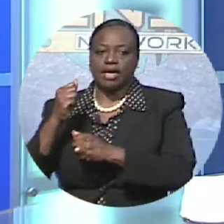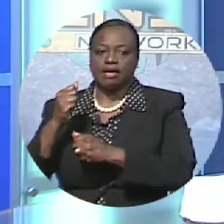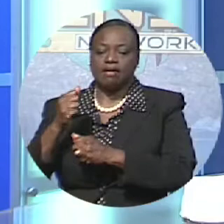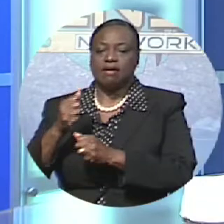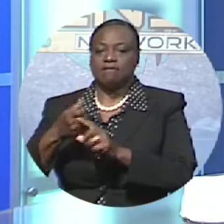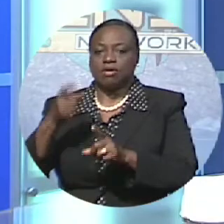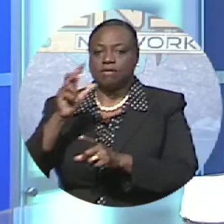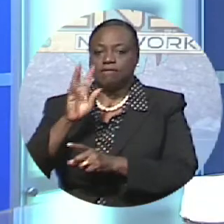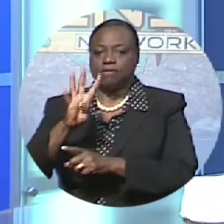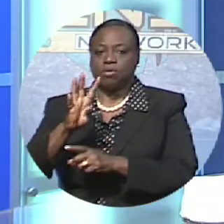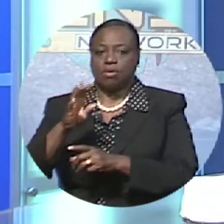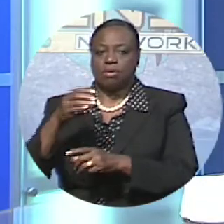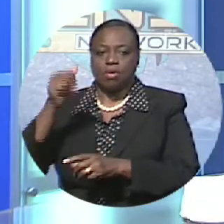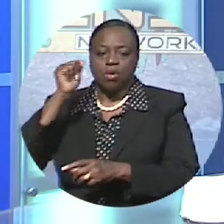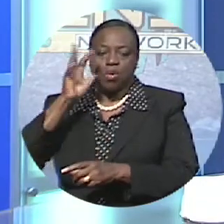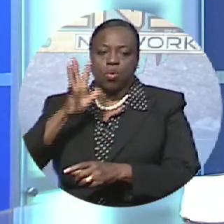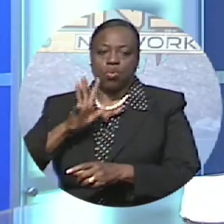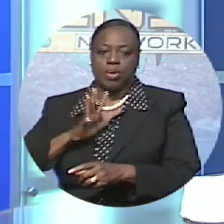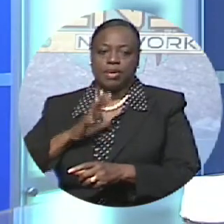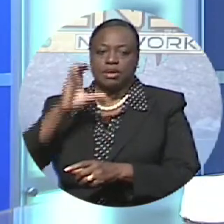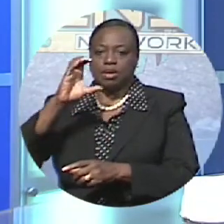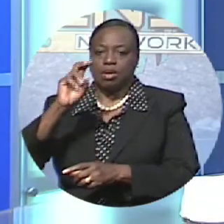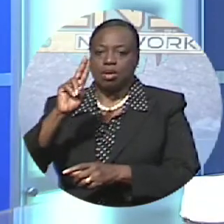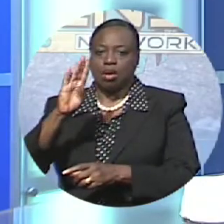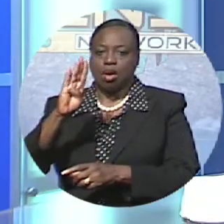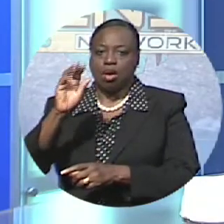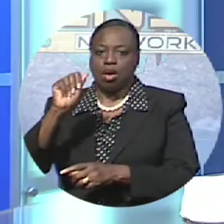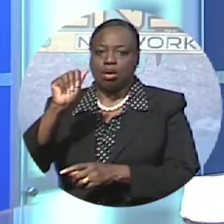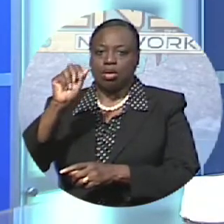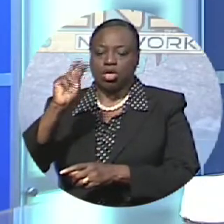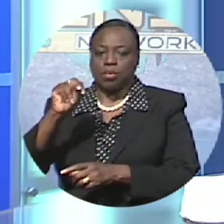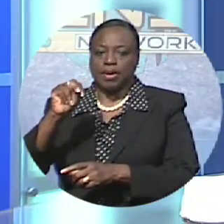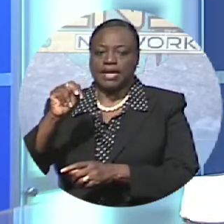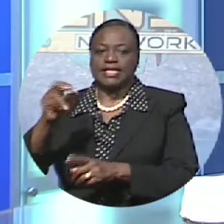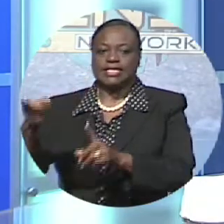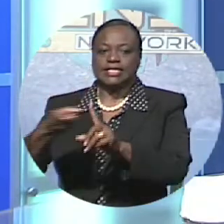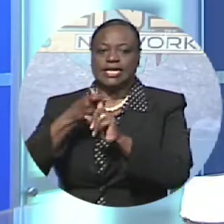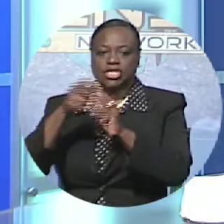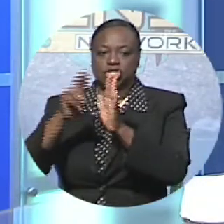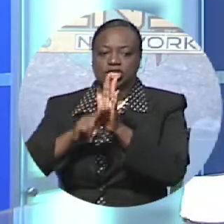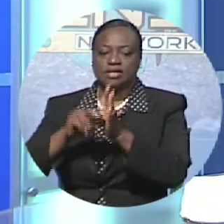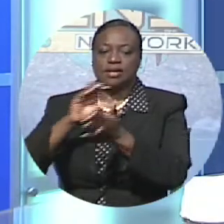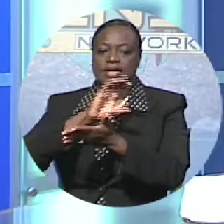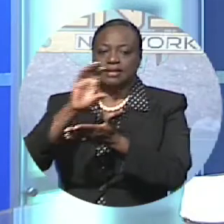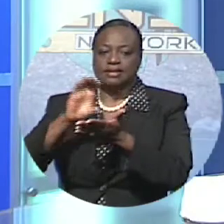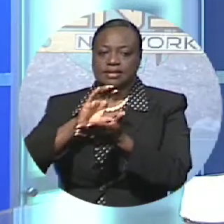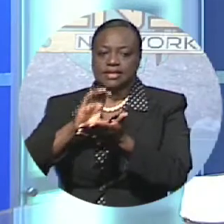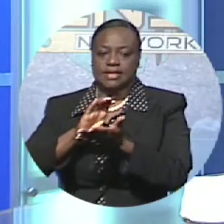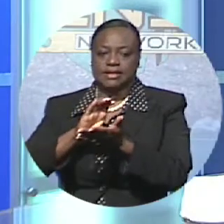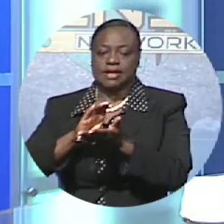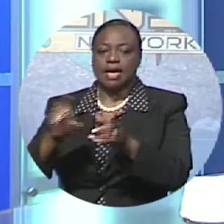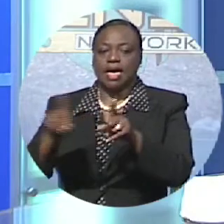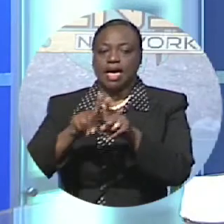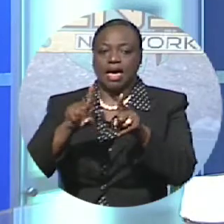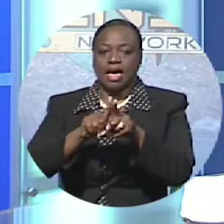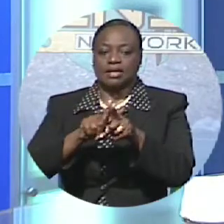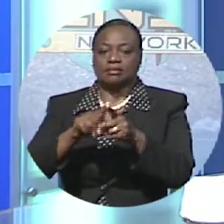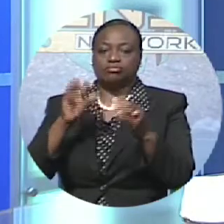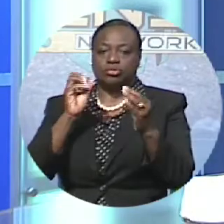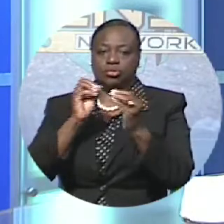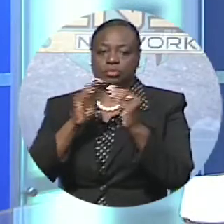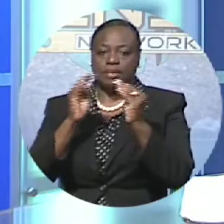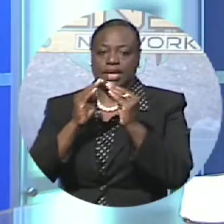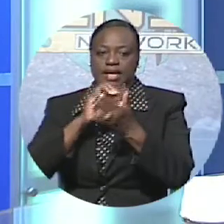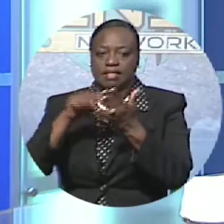migrants housed at the Carmichael Road Detention Center for overstaying their time in the Bahamas. At a press conference this afternoon, Foreign Affairs and